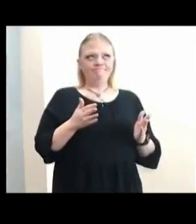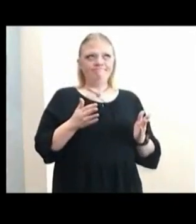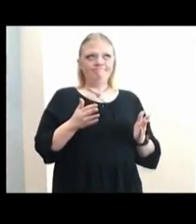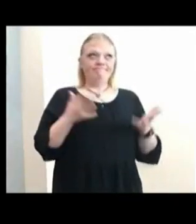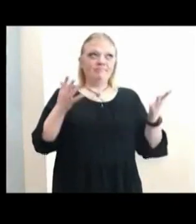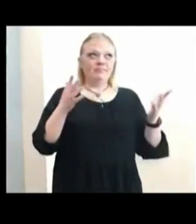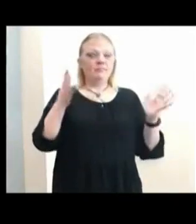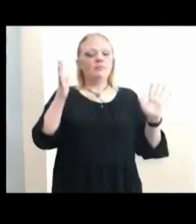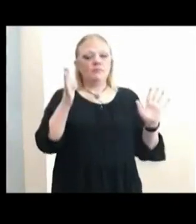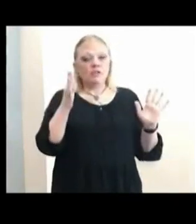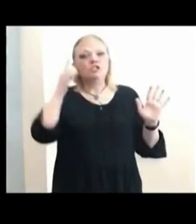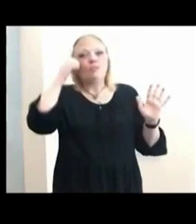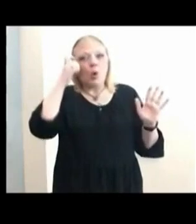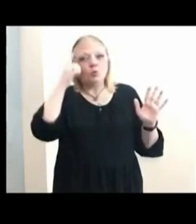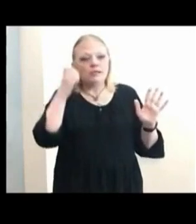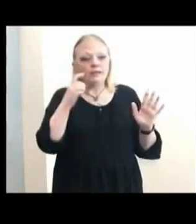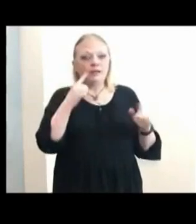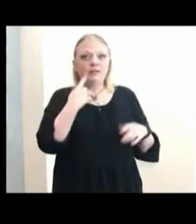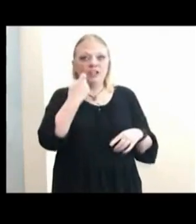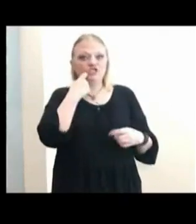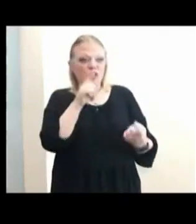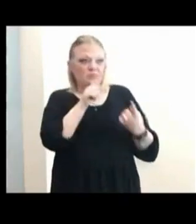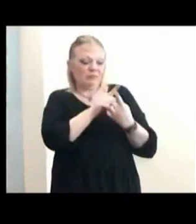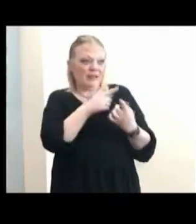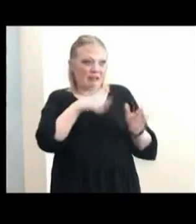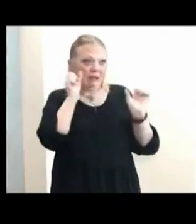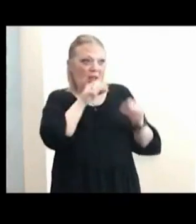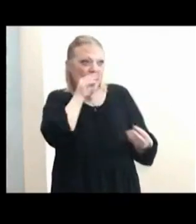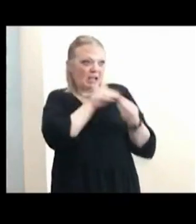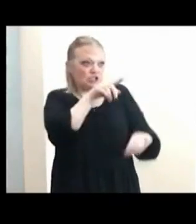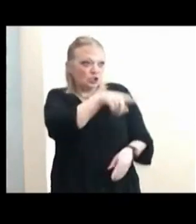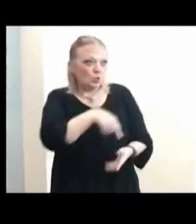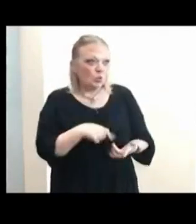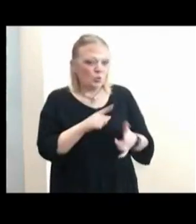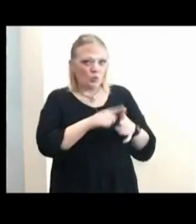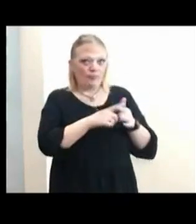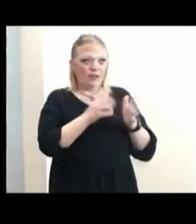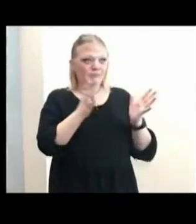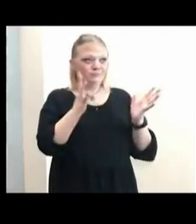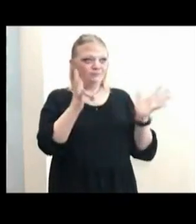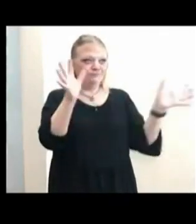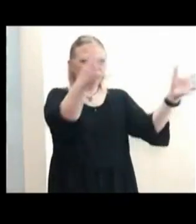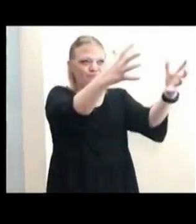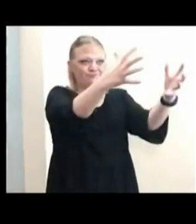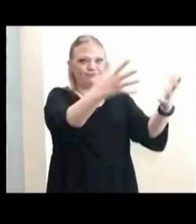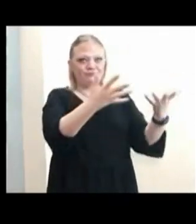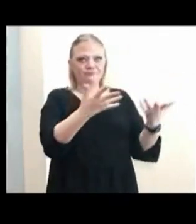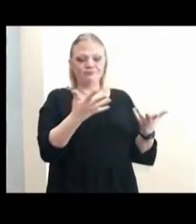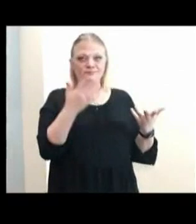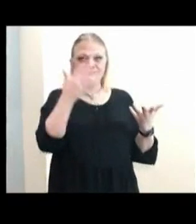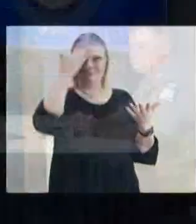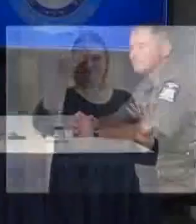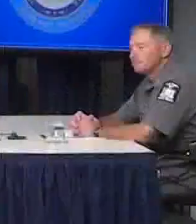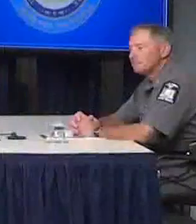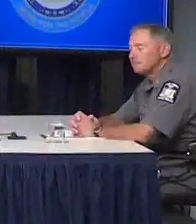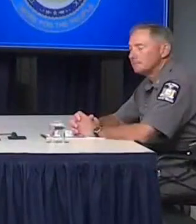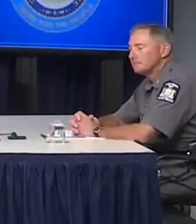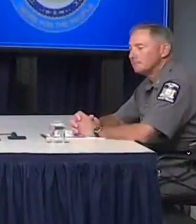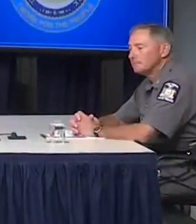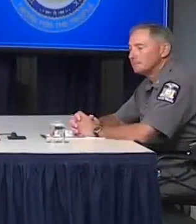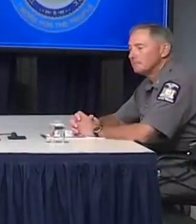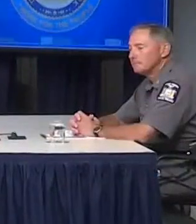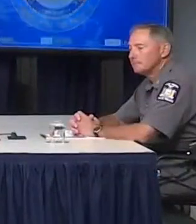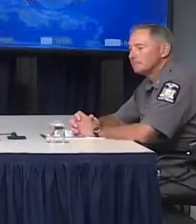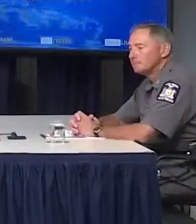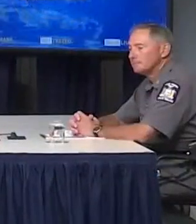allegedly asked a woman who he had just met, "May I kiss you?" and put his hands on the head of the individual. Now we have